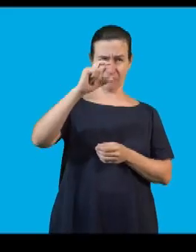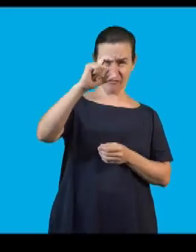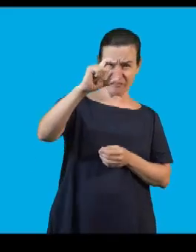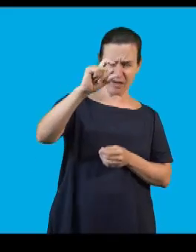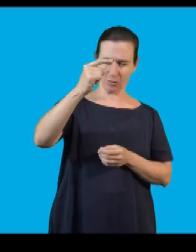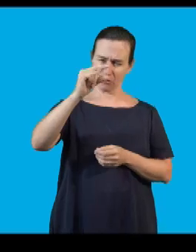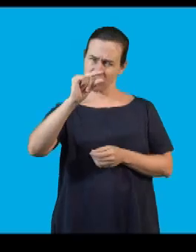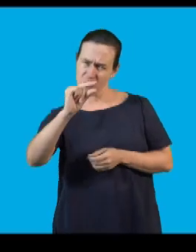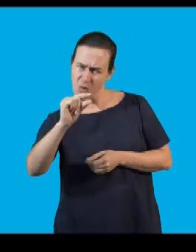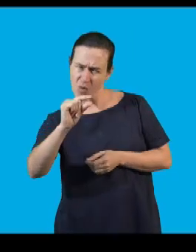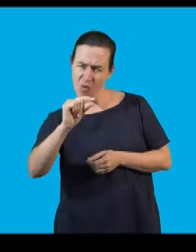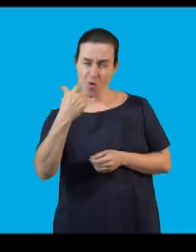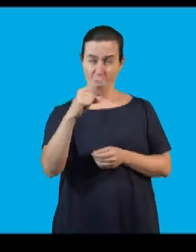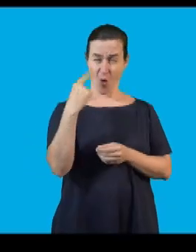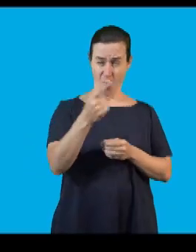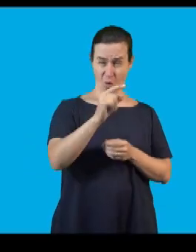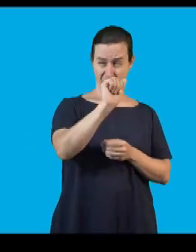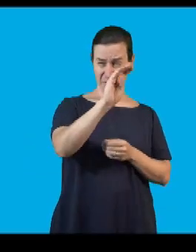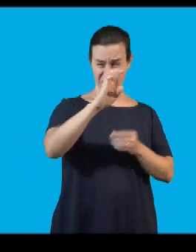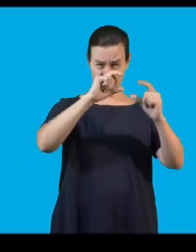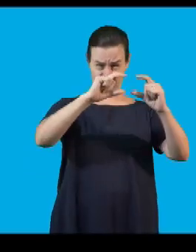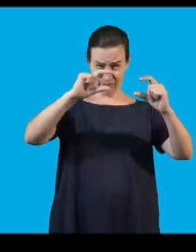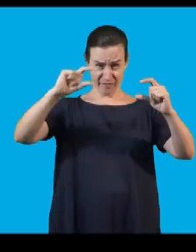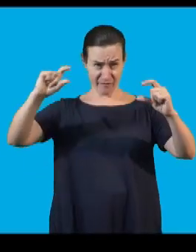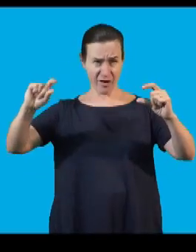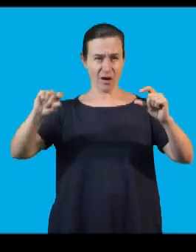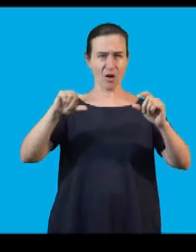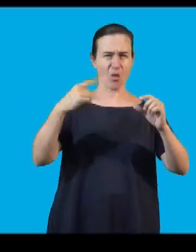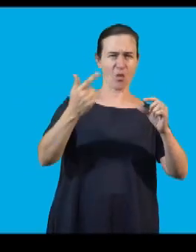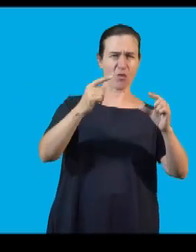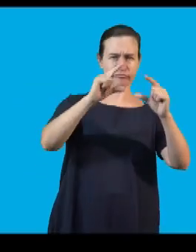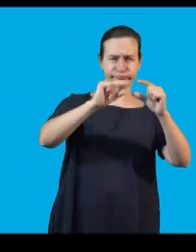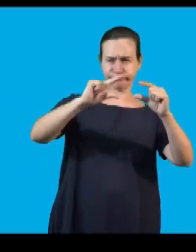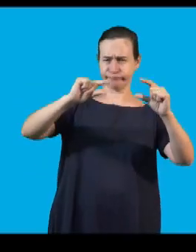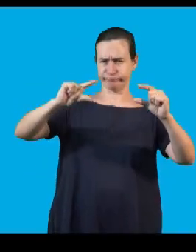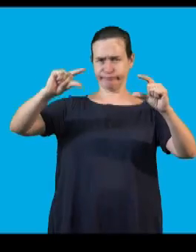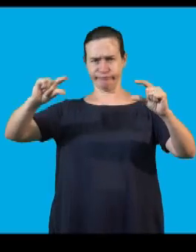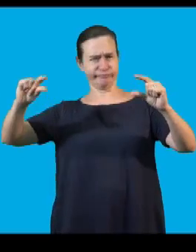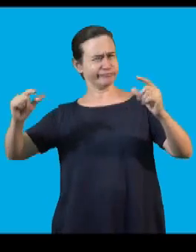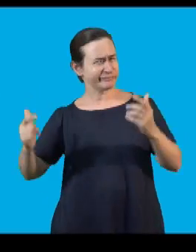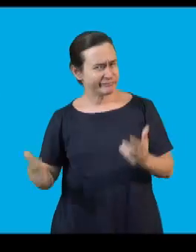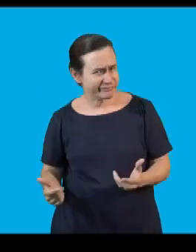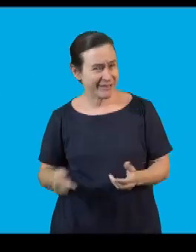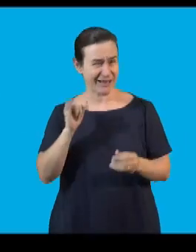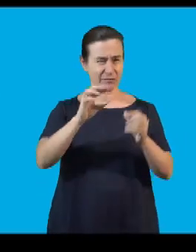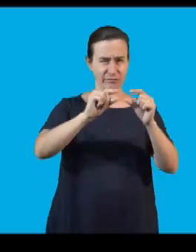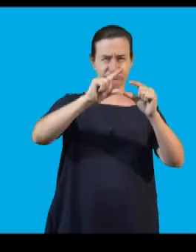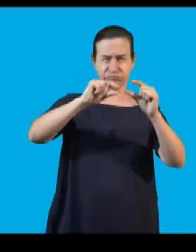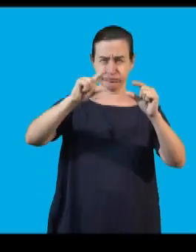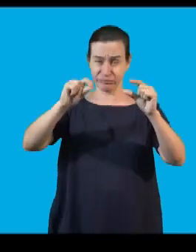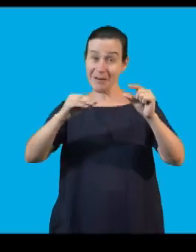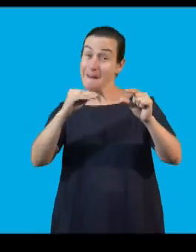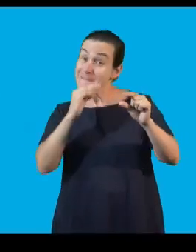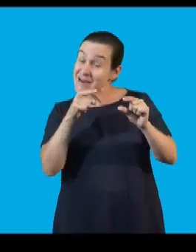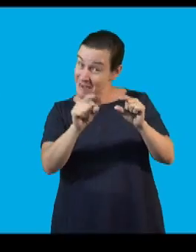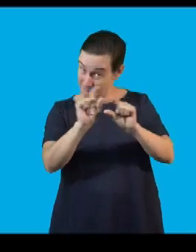are they? Look at the size, is it capitals or small letters? And also look at jagged font, all right? Because that normally indicates